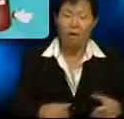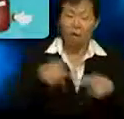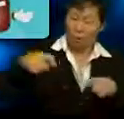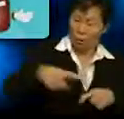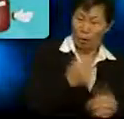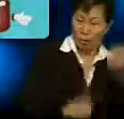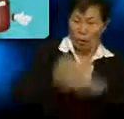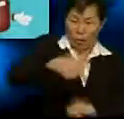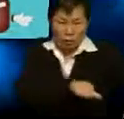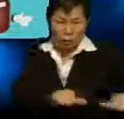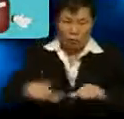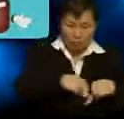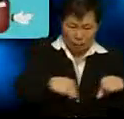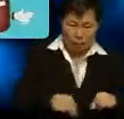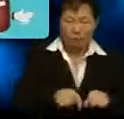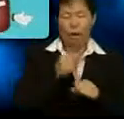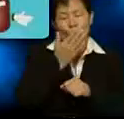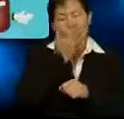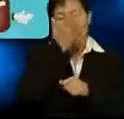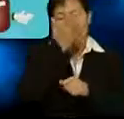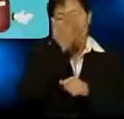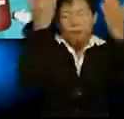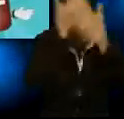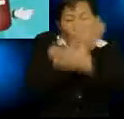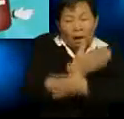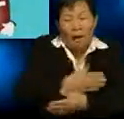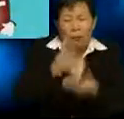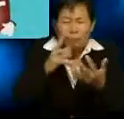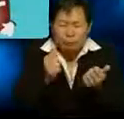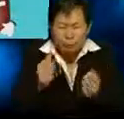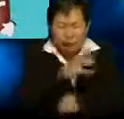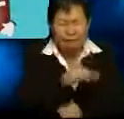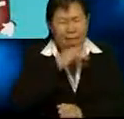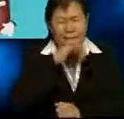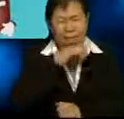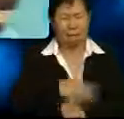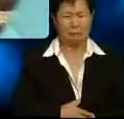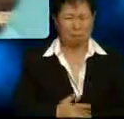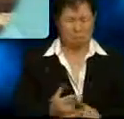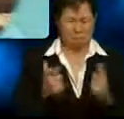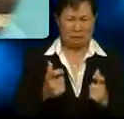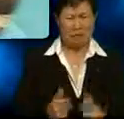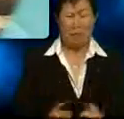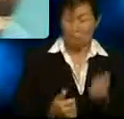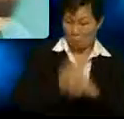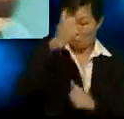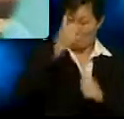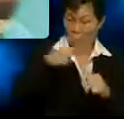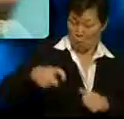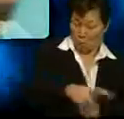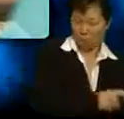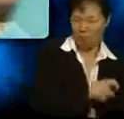Bacteria are most active in places that are warm, dark, moist and dirty. Most kinds of bacteria